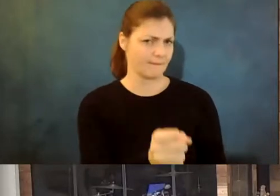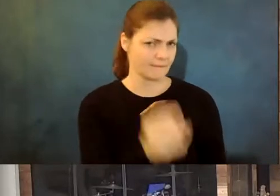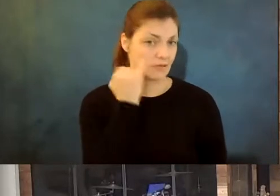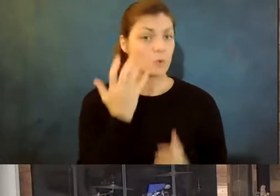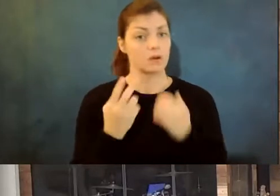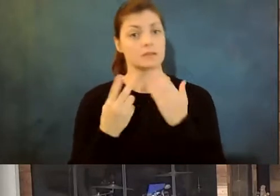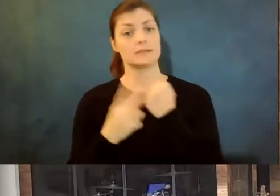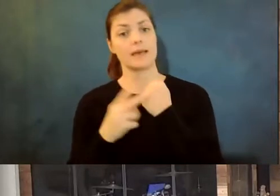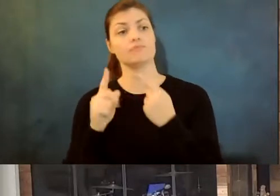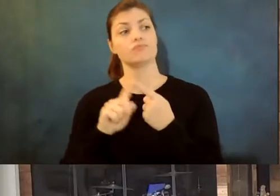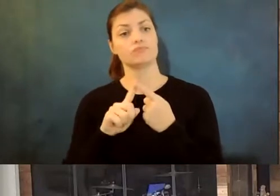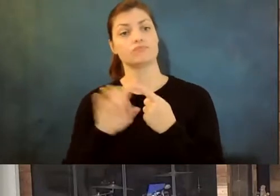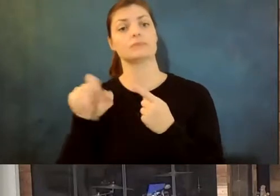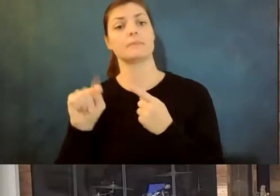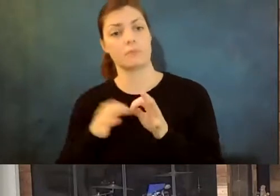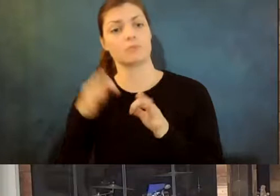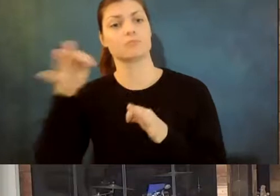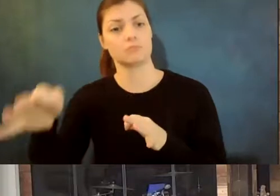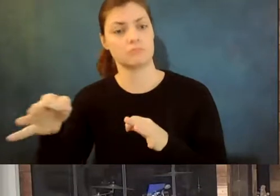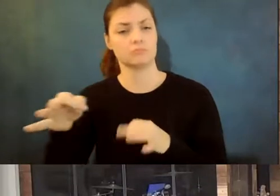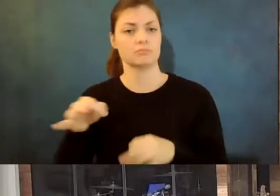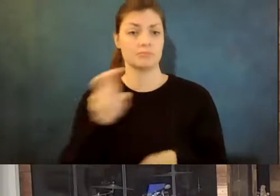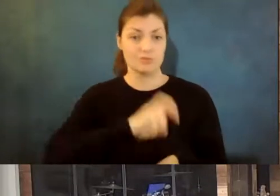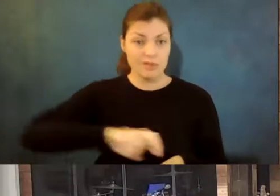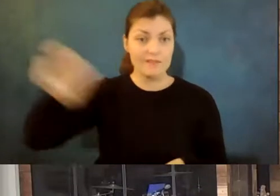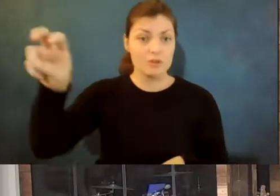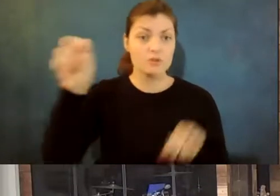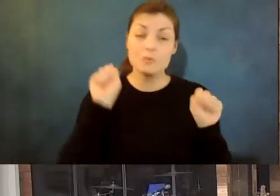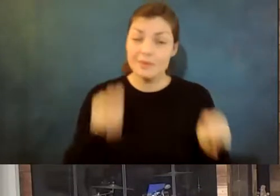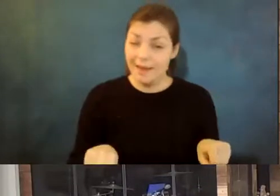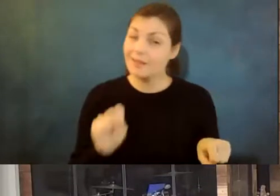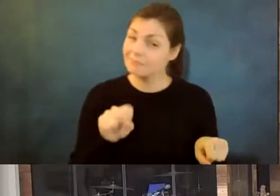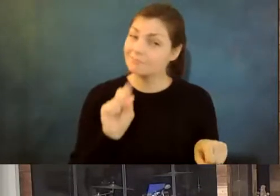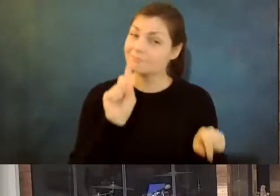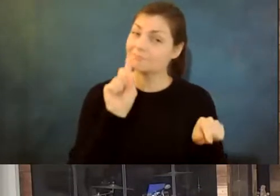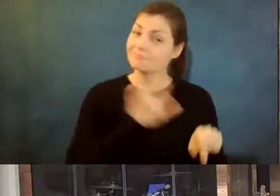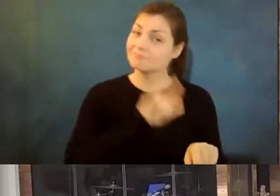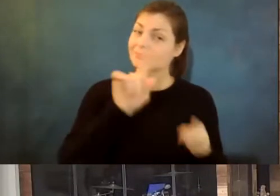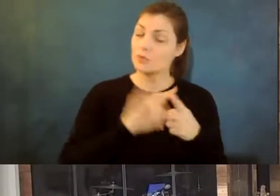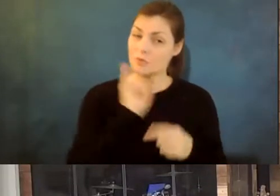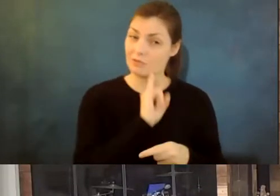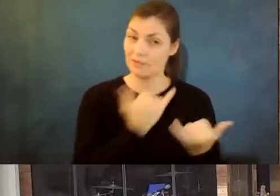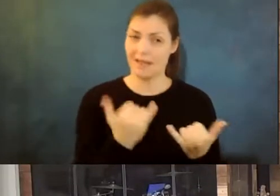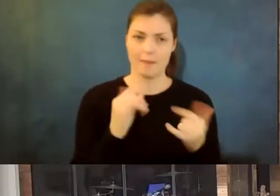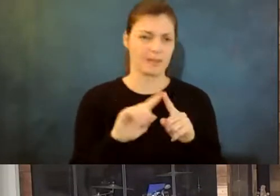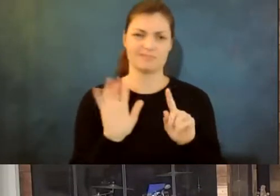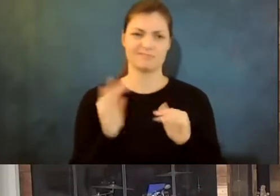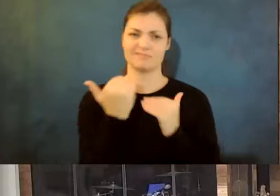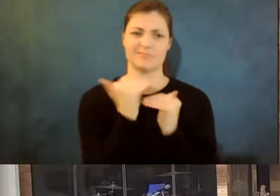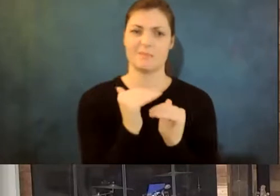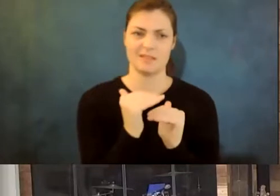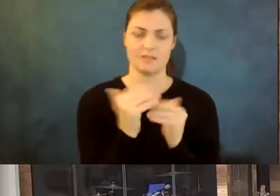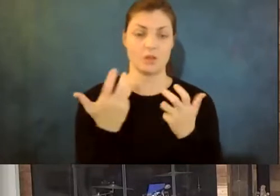just save it for September, the travel, you can go to Israel right now, but it's pretty limiting. And so I just didn't want anyone